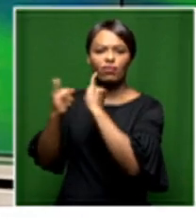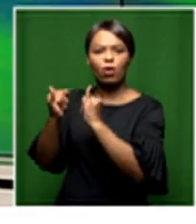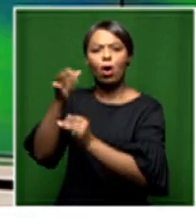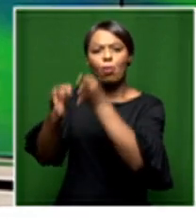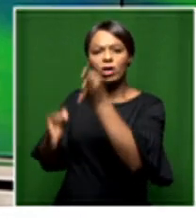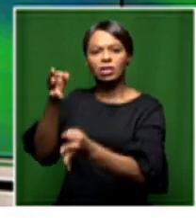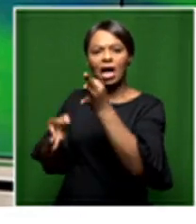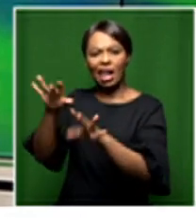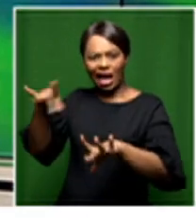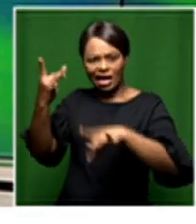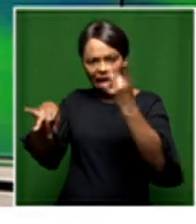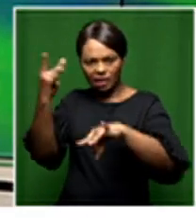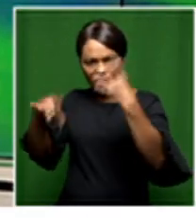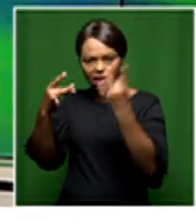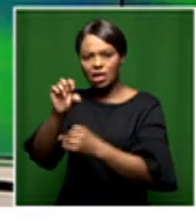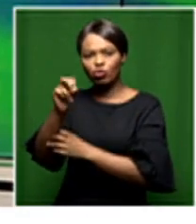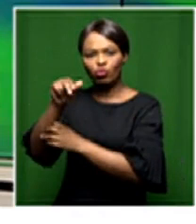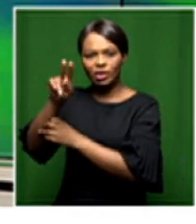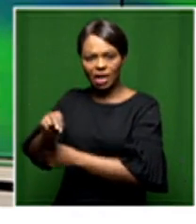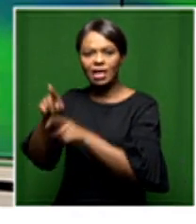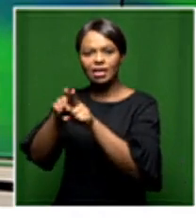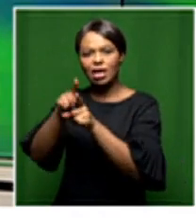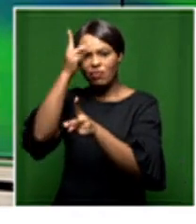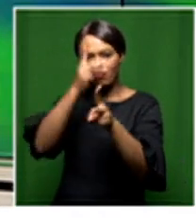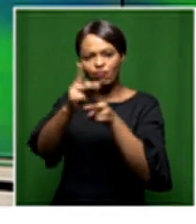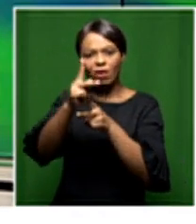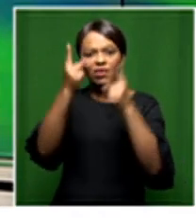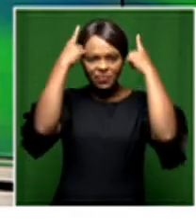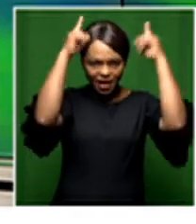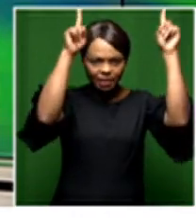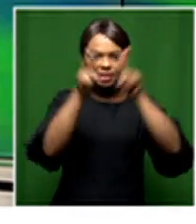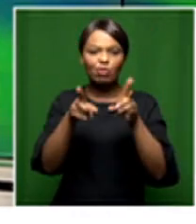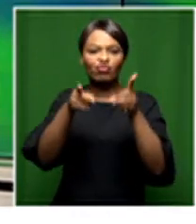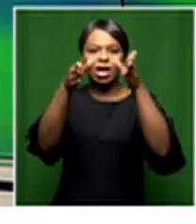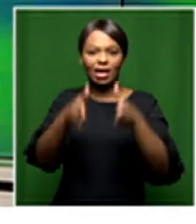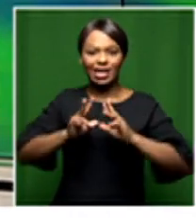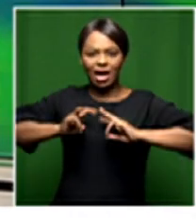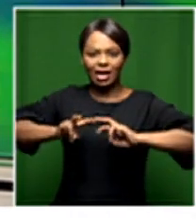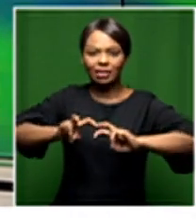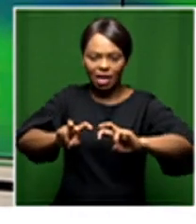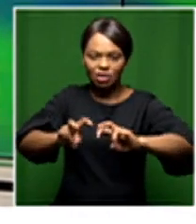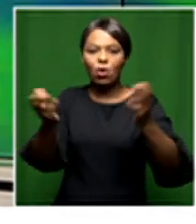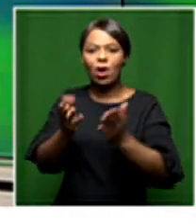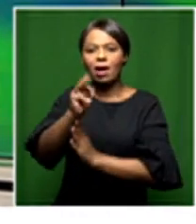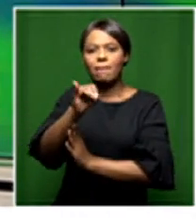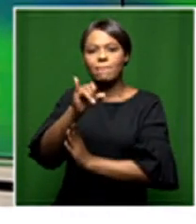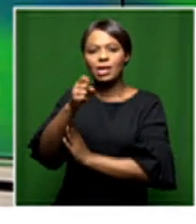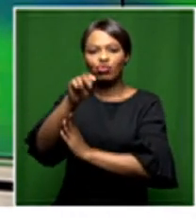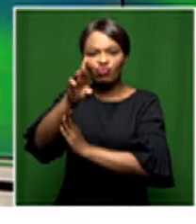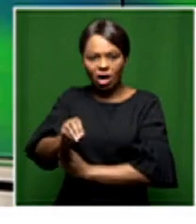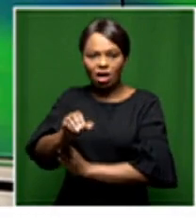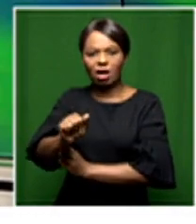Susan Booysen, who is also visiting professor at Wits University and a director of research at Mistra,